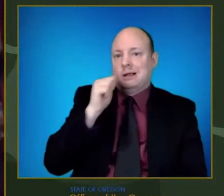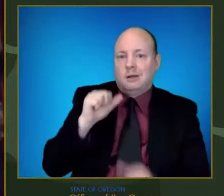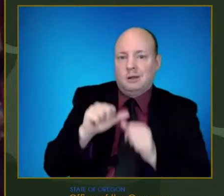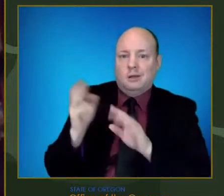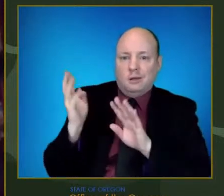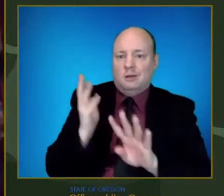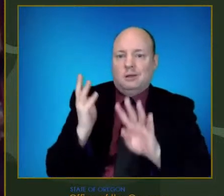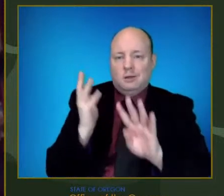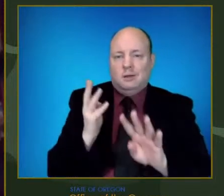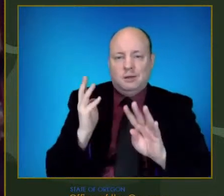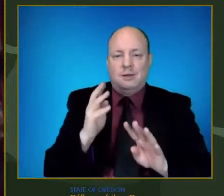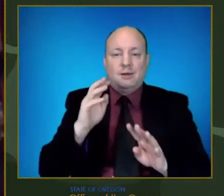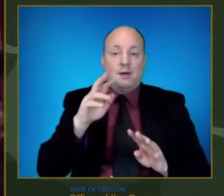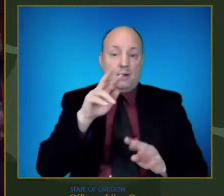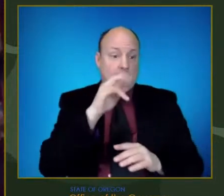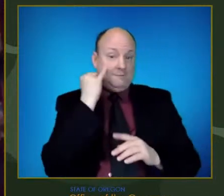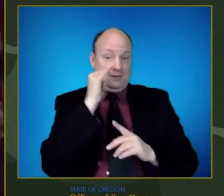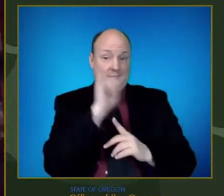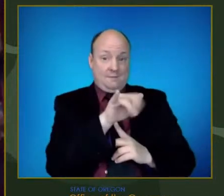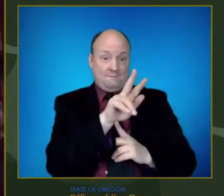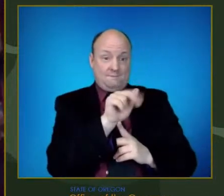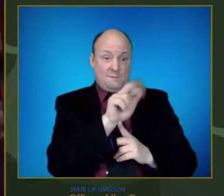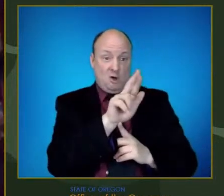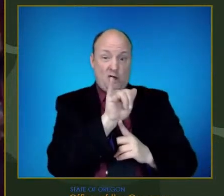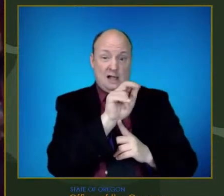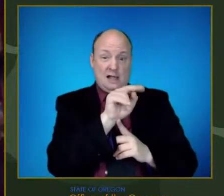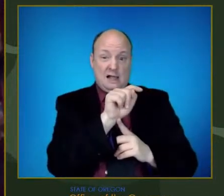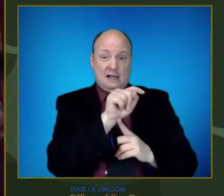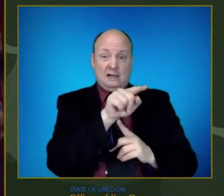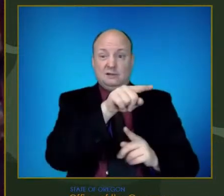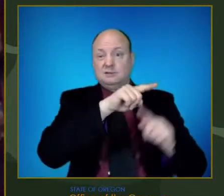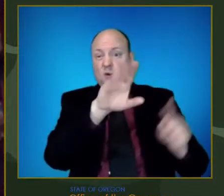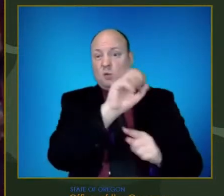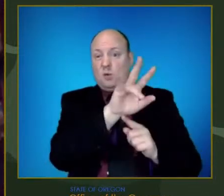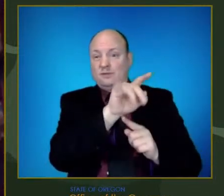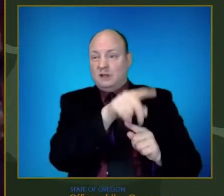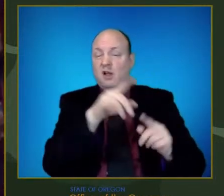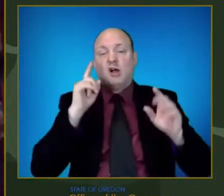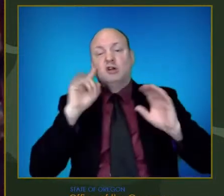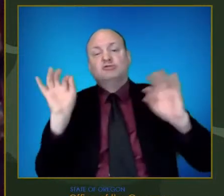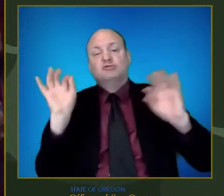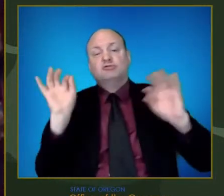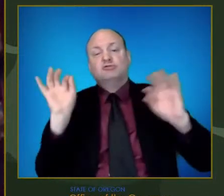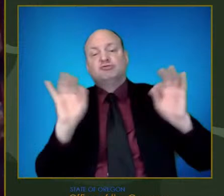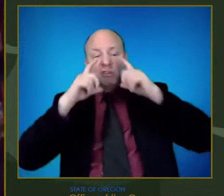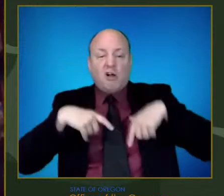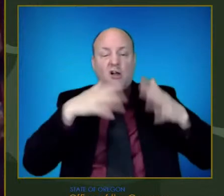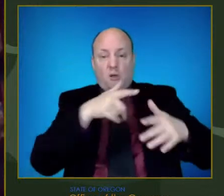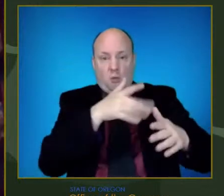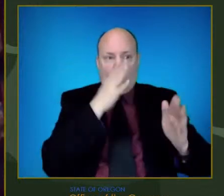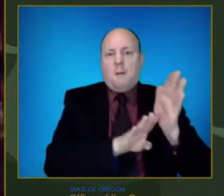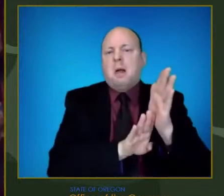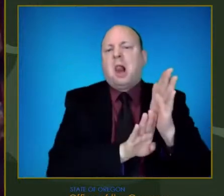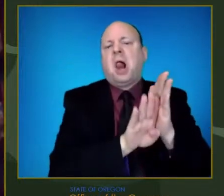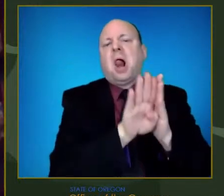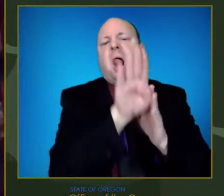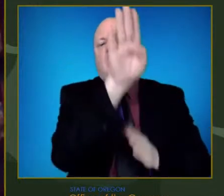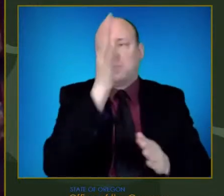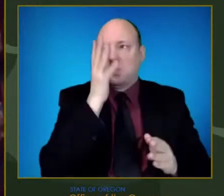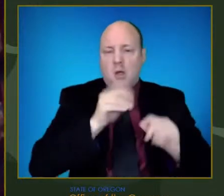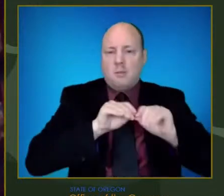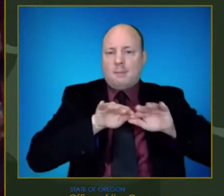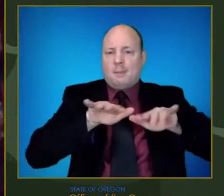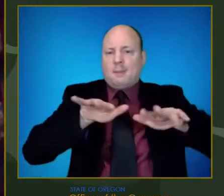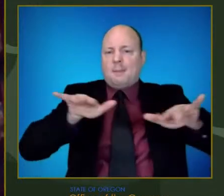if we relax our vigilance and transmission increases by just 20% over the same period, daily hospitalizations will increase